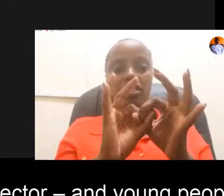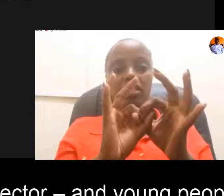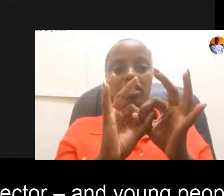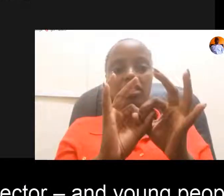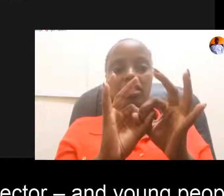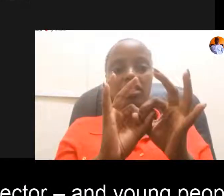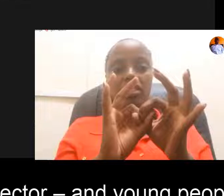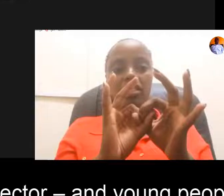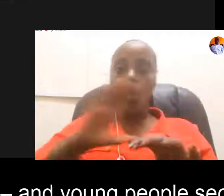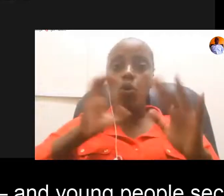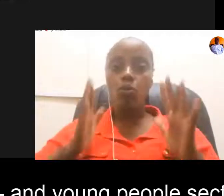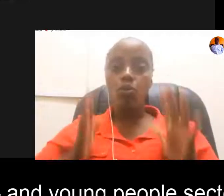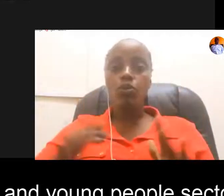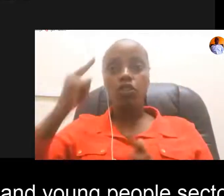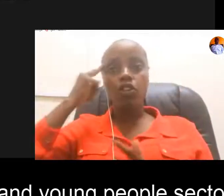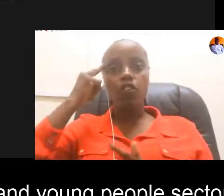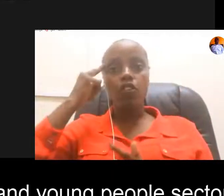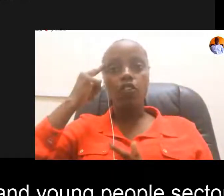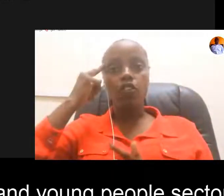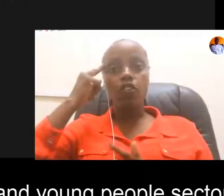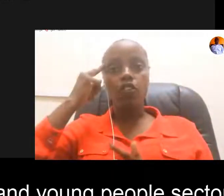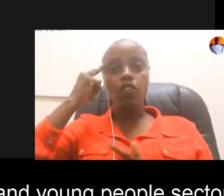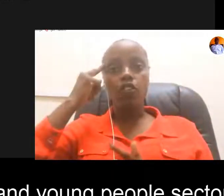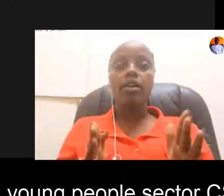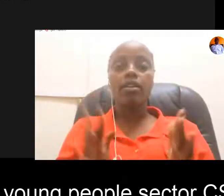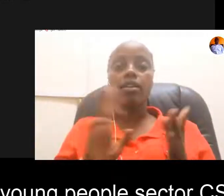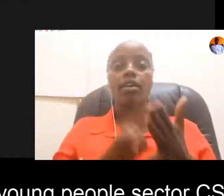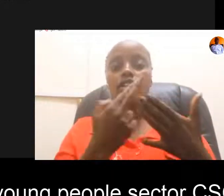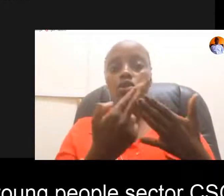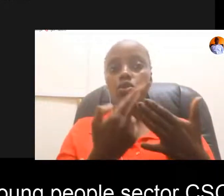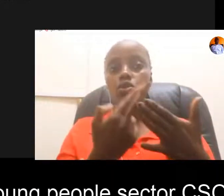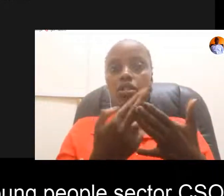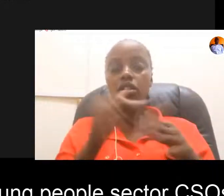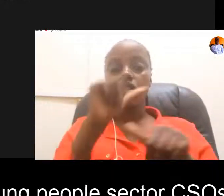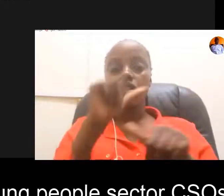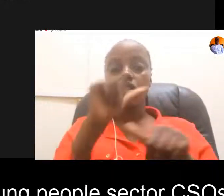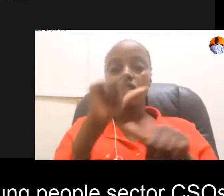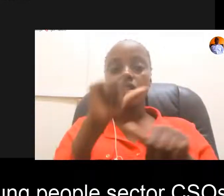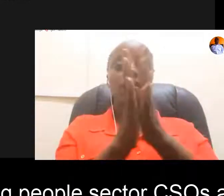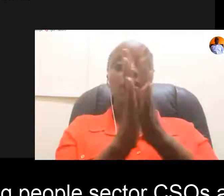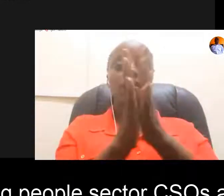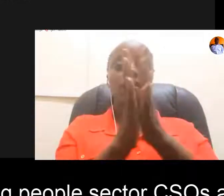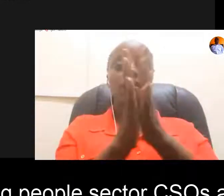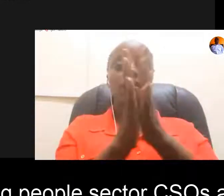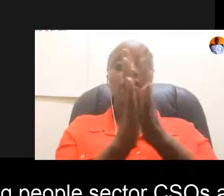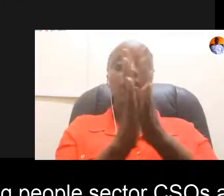Commissioner for Human Resource Science and Technology